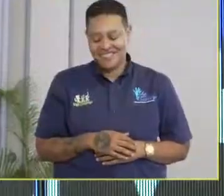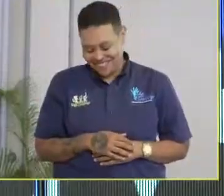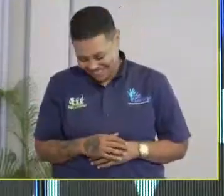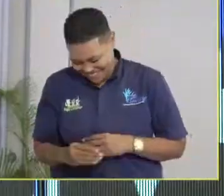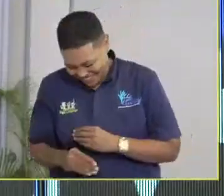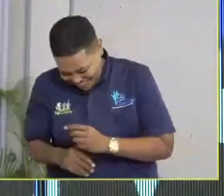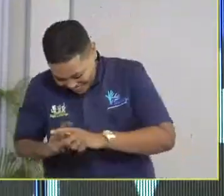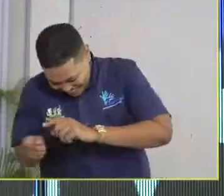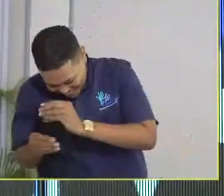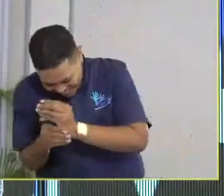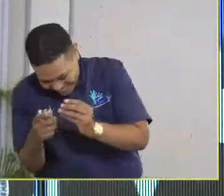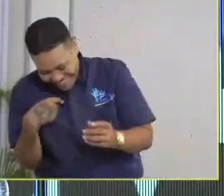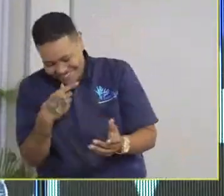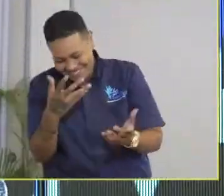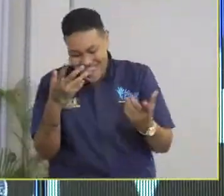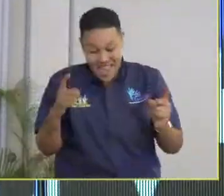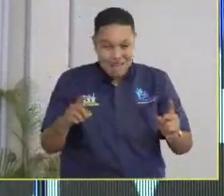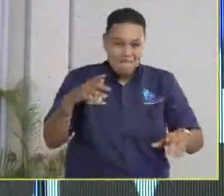But we won her over.